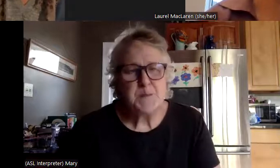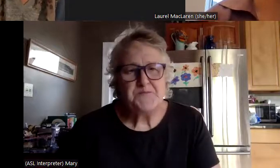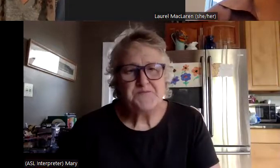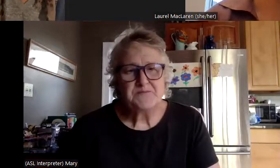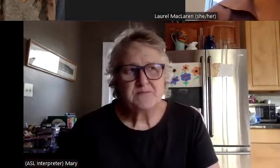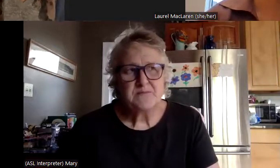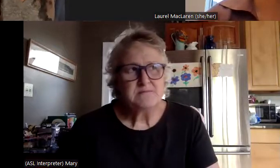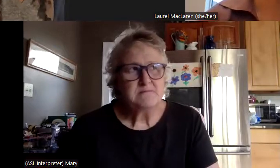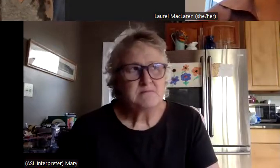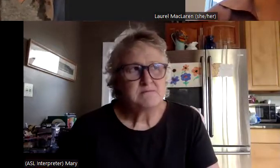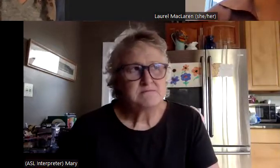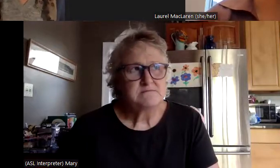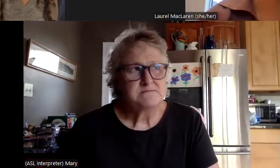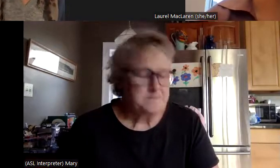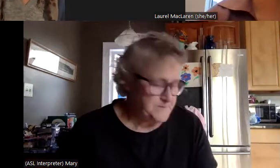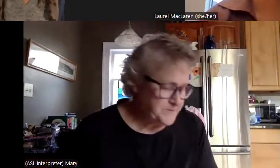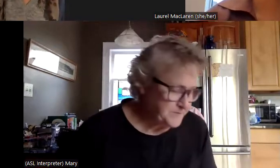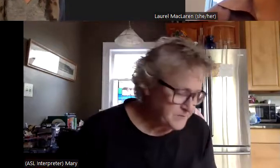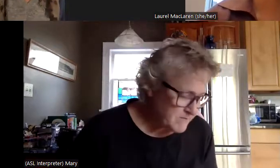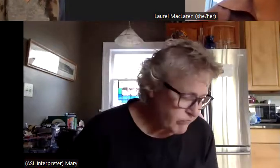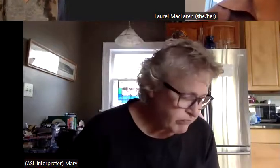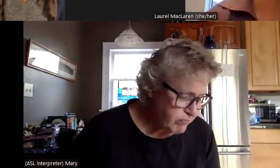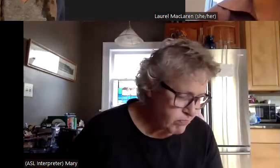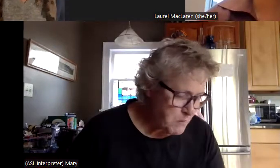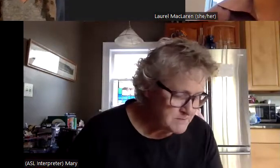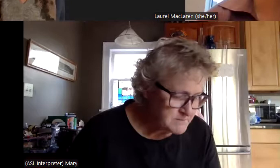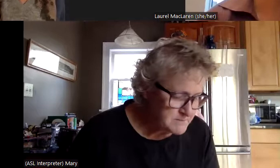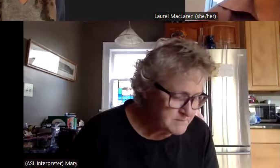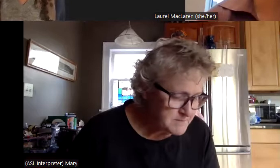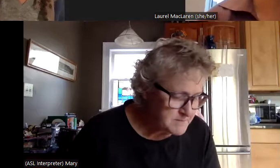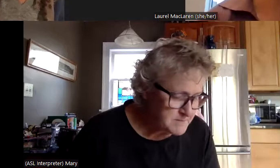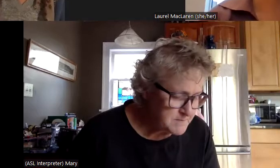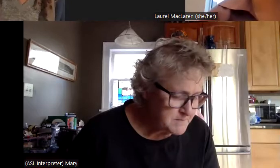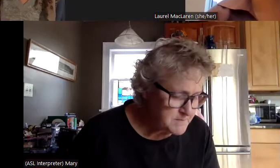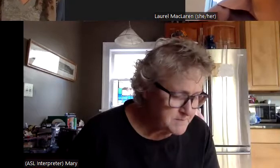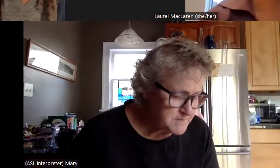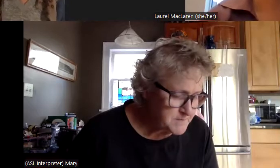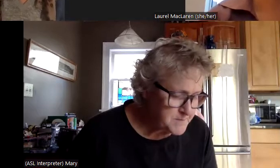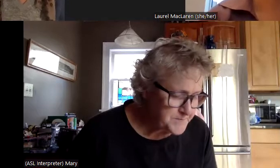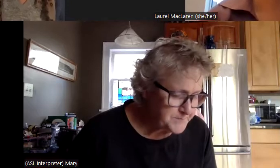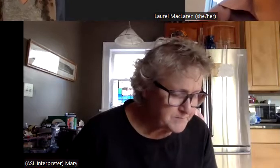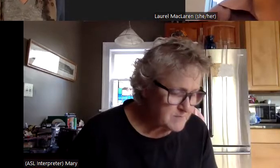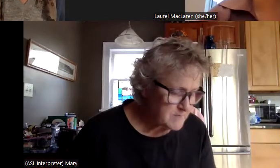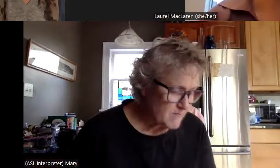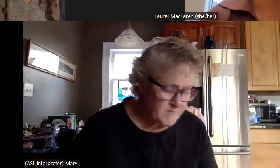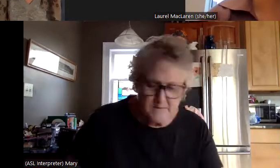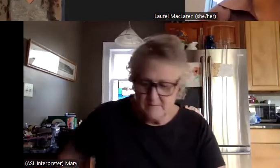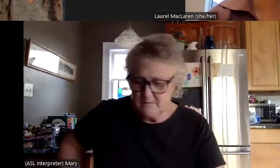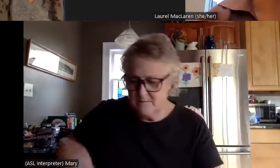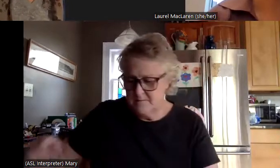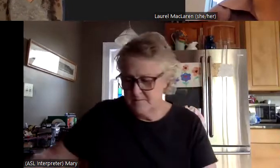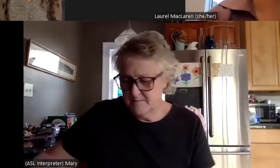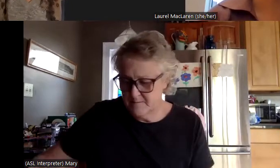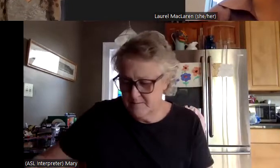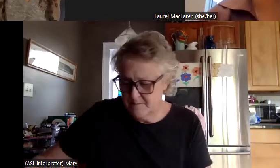that idea like 25 years ago. I was like, there's no way I'm going to be able to do this. I have got, little kids, 3 little